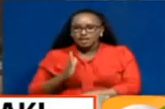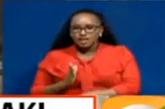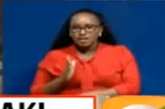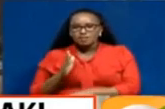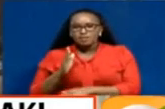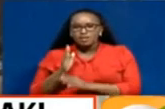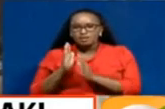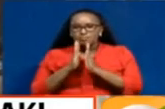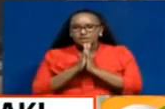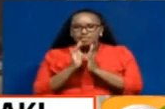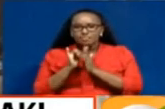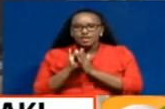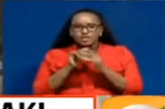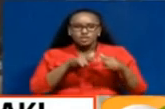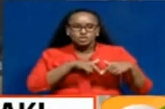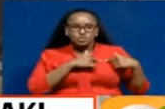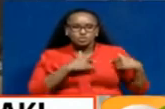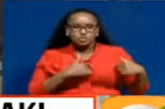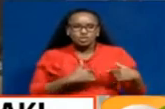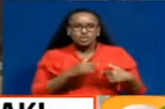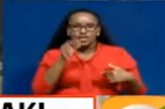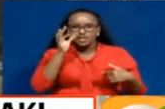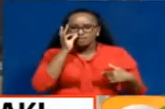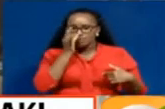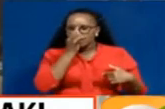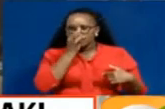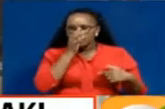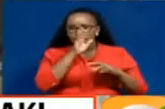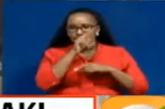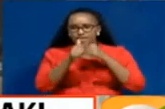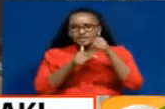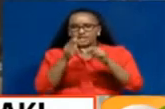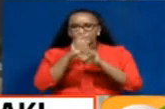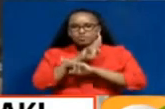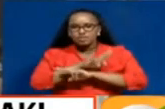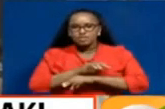May his soul stay in eternal peace. I thank you.